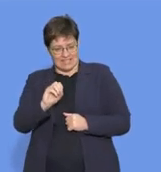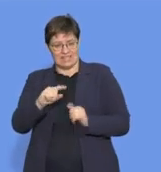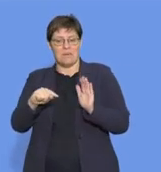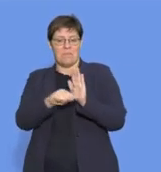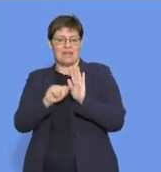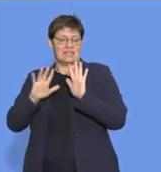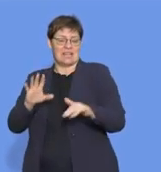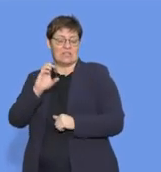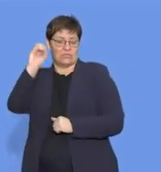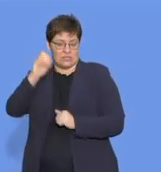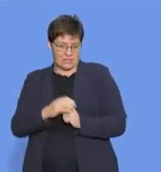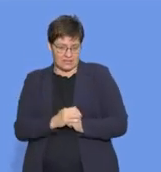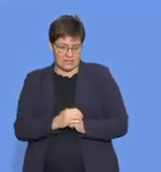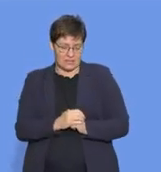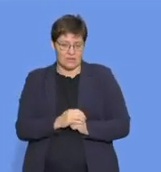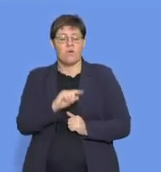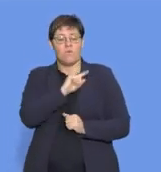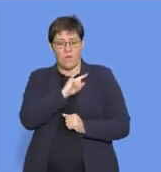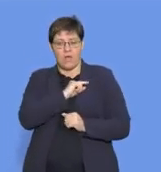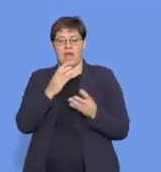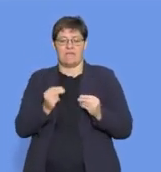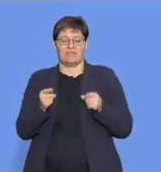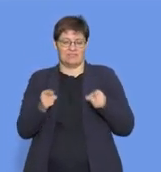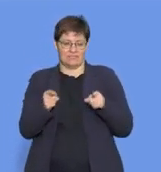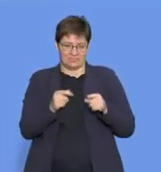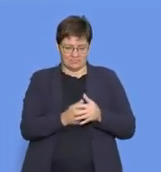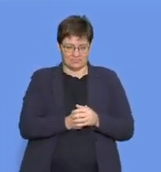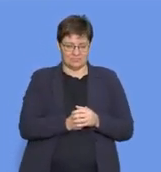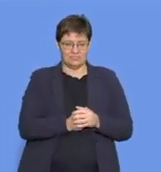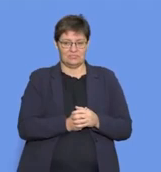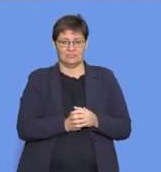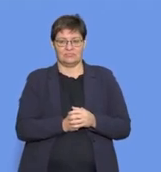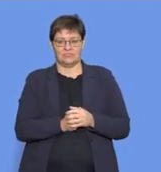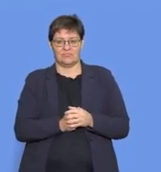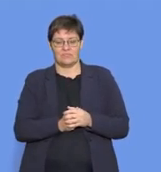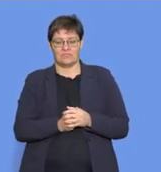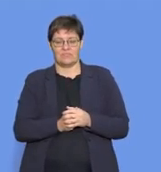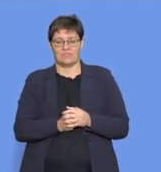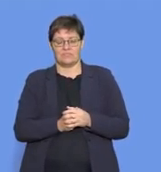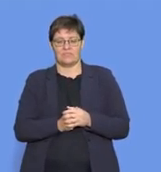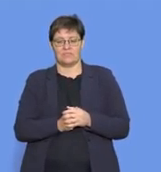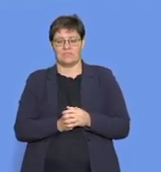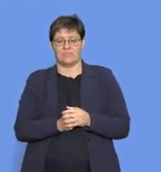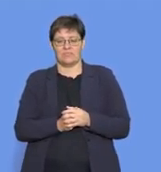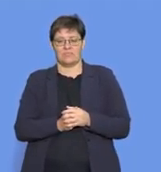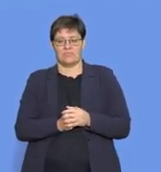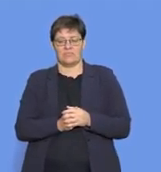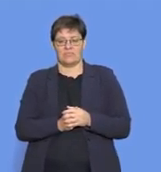tool will we use to find the angle in between? Because we have adjacent supplementary angles here, so we can find B1.